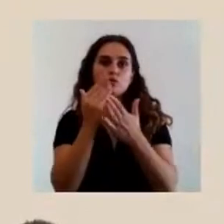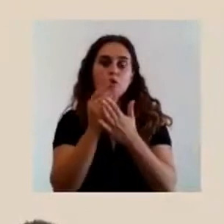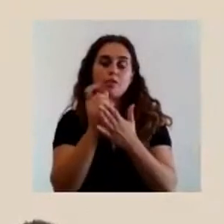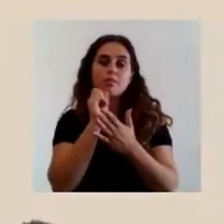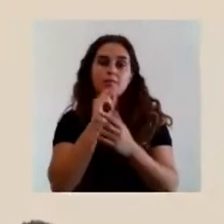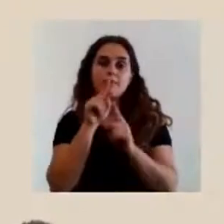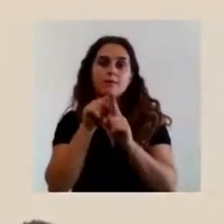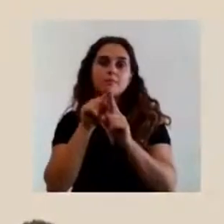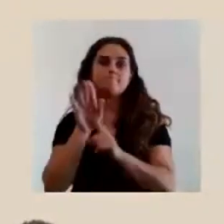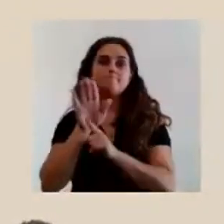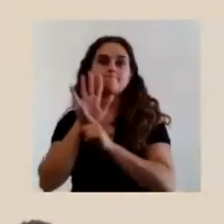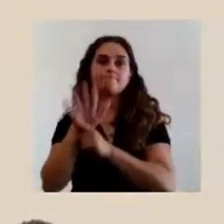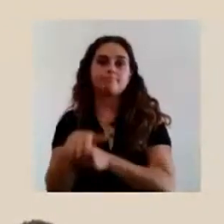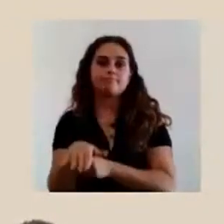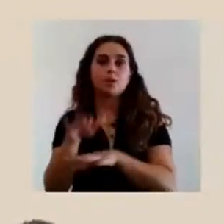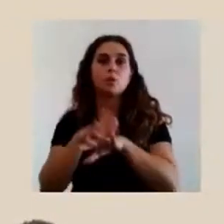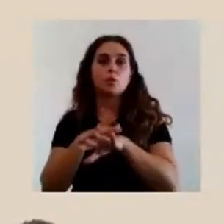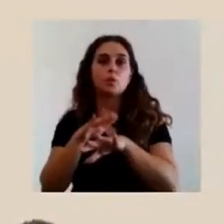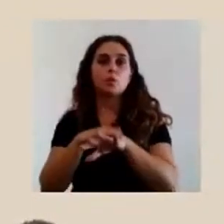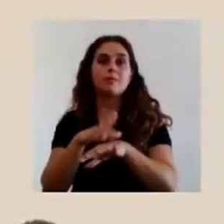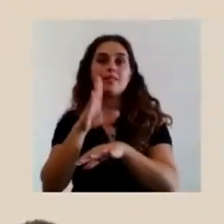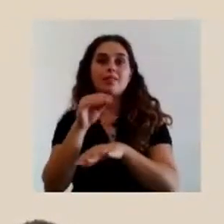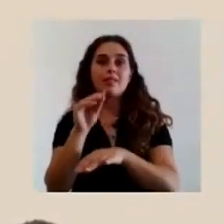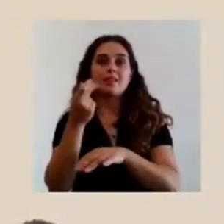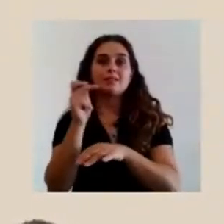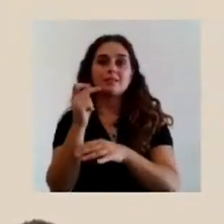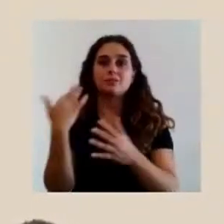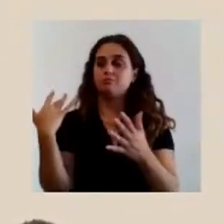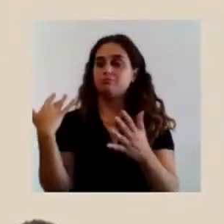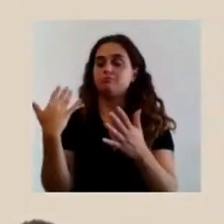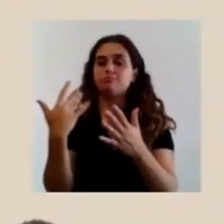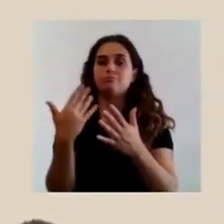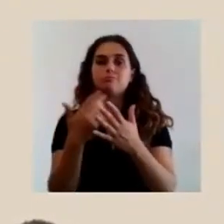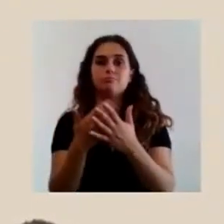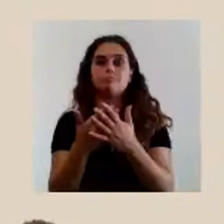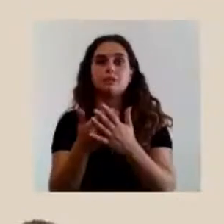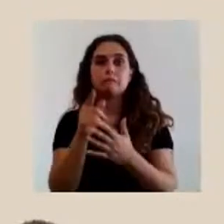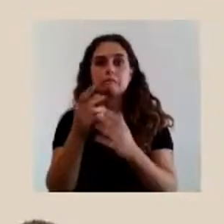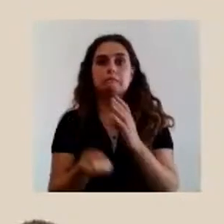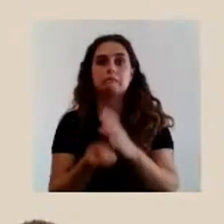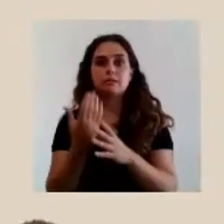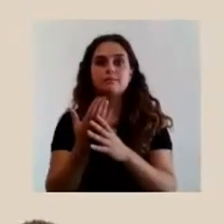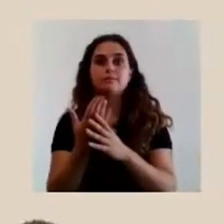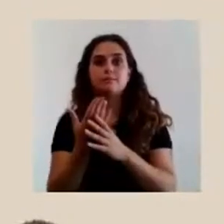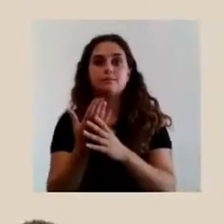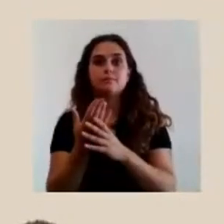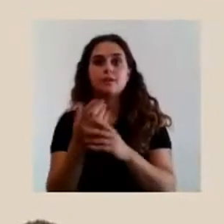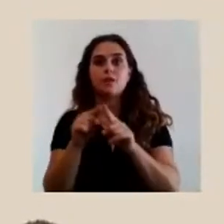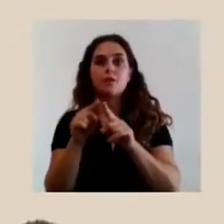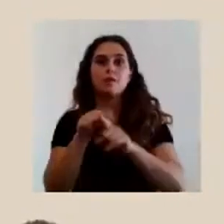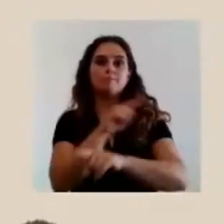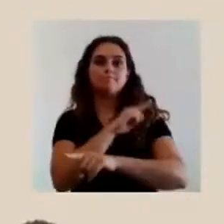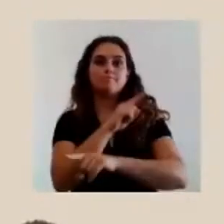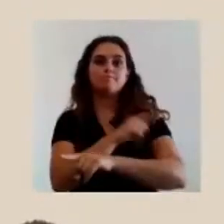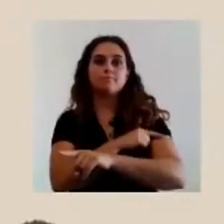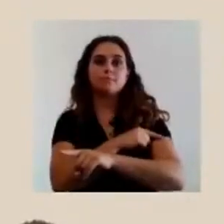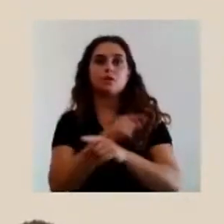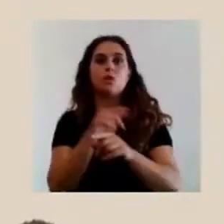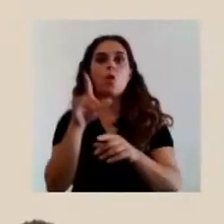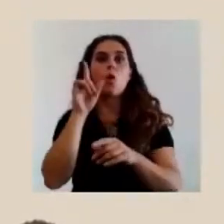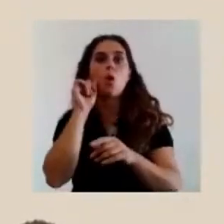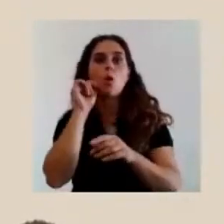judgments. This was because the 10 years of resume data the algorithm was trained on had predominantly male